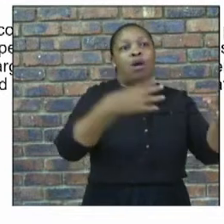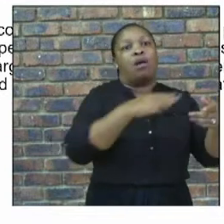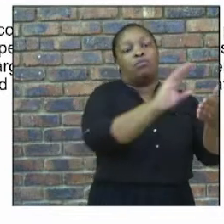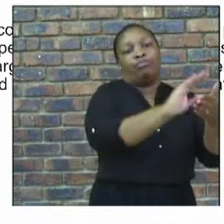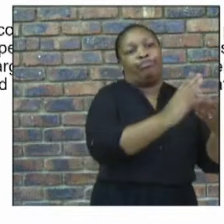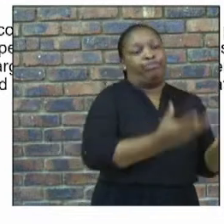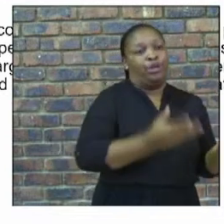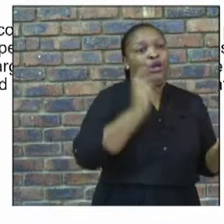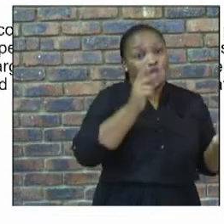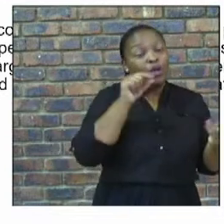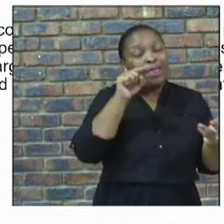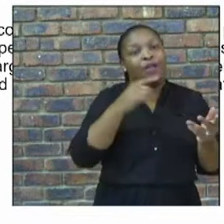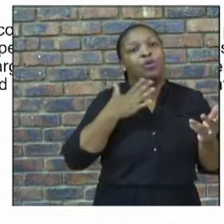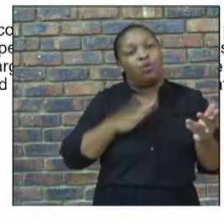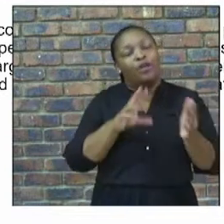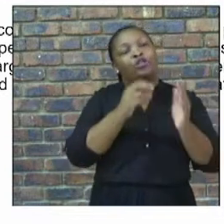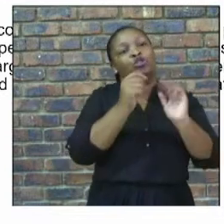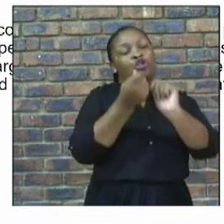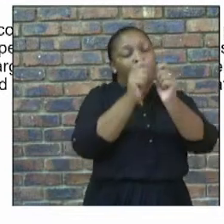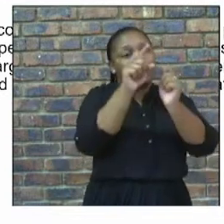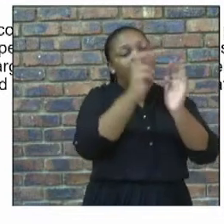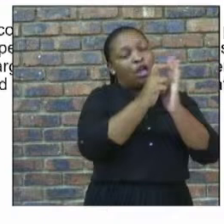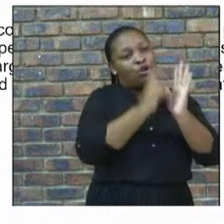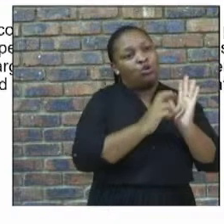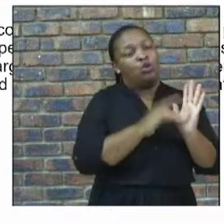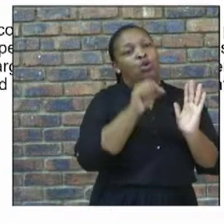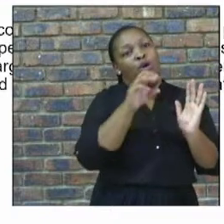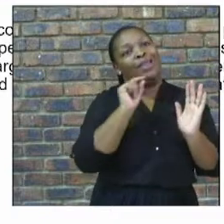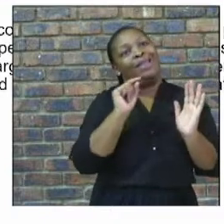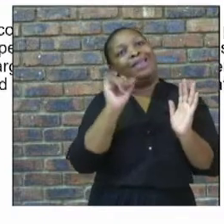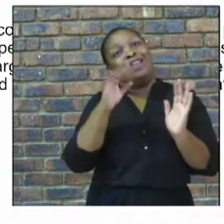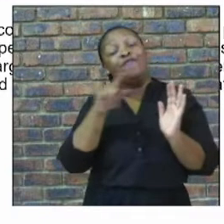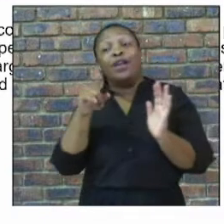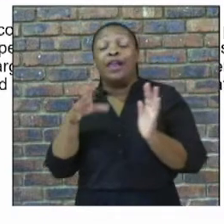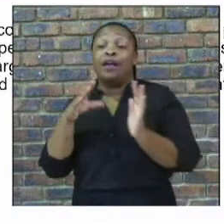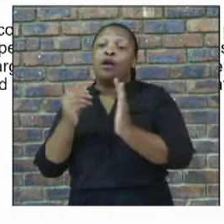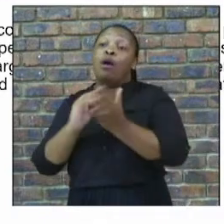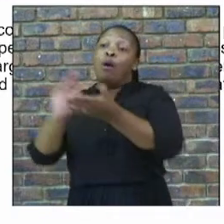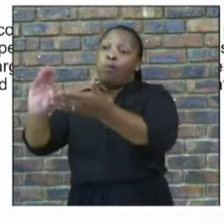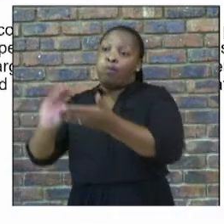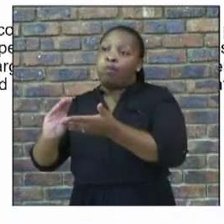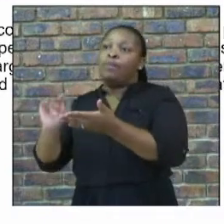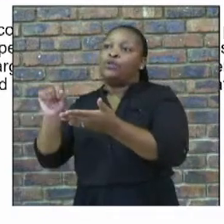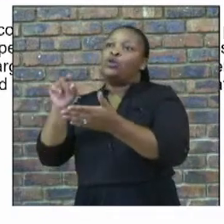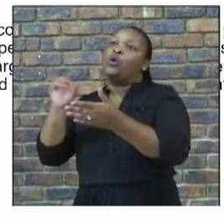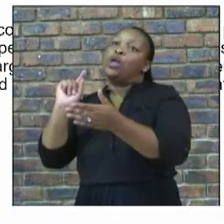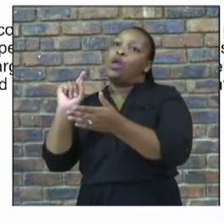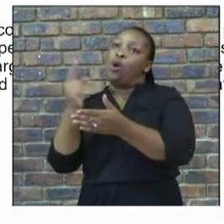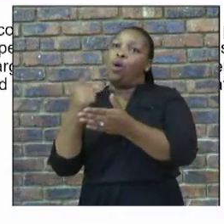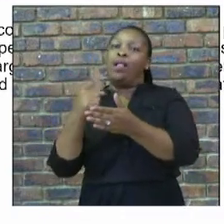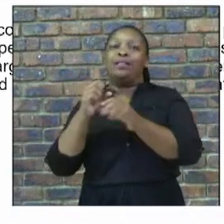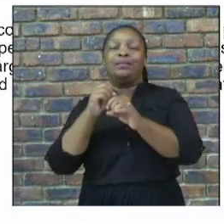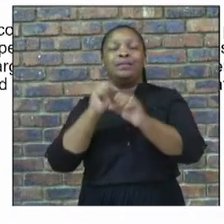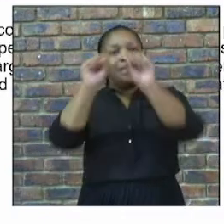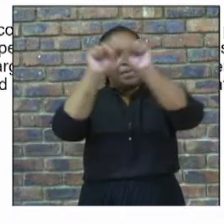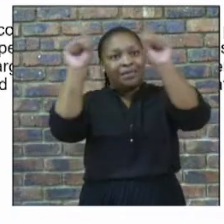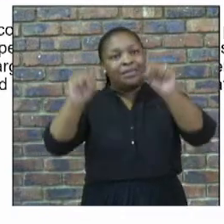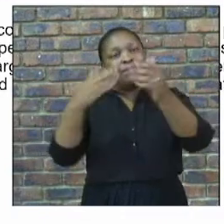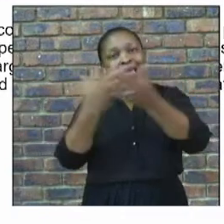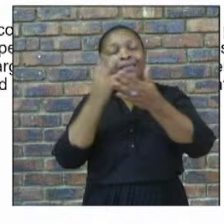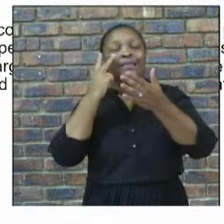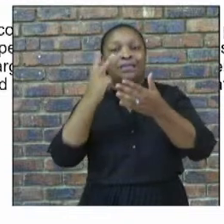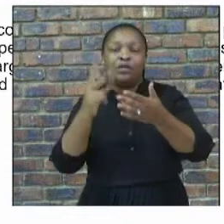terms of funding. Otherwise then re ba le problem mo le gore re ba le SMMEs tse few tse le gore di kgone master a system and